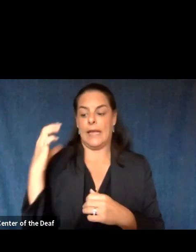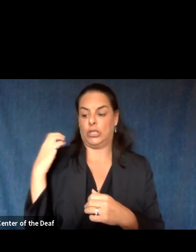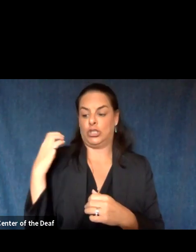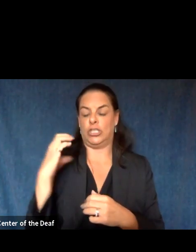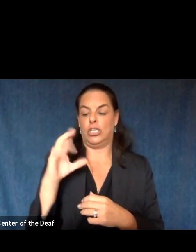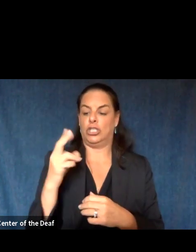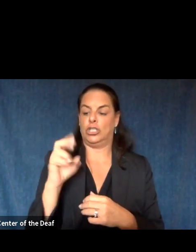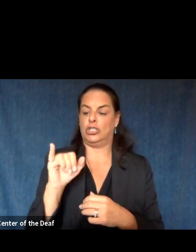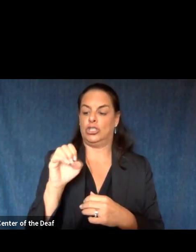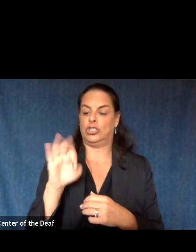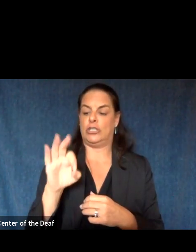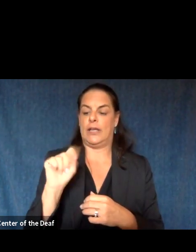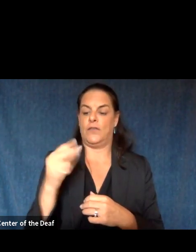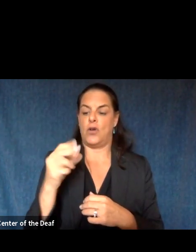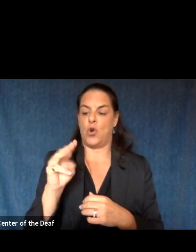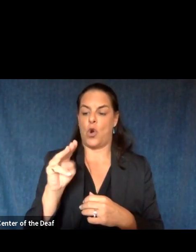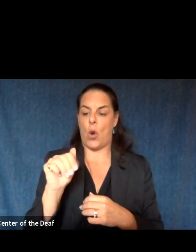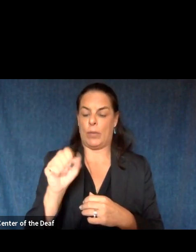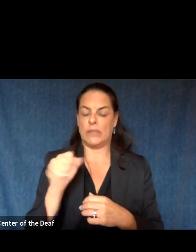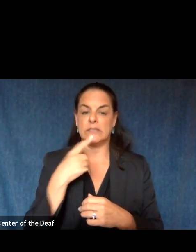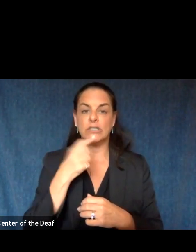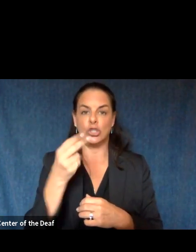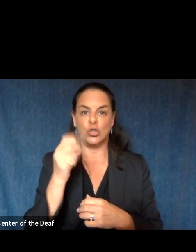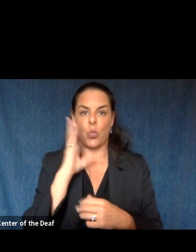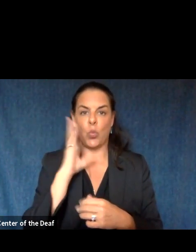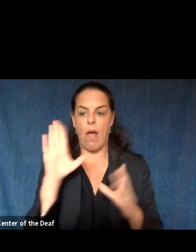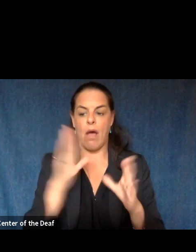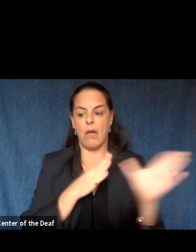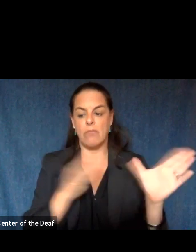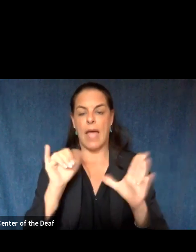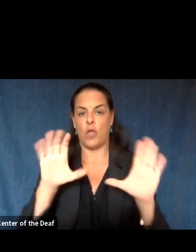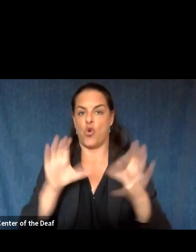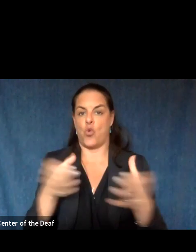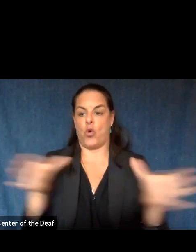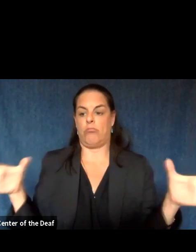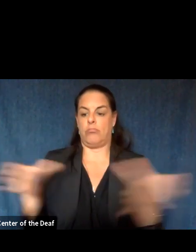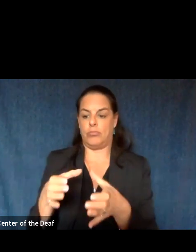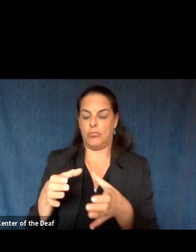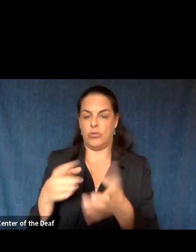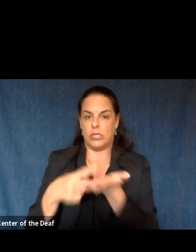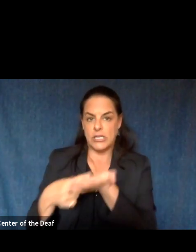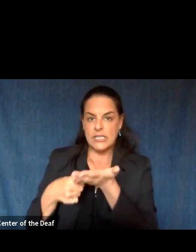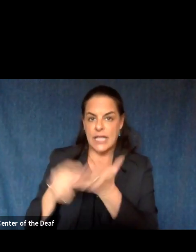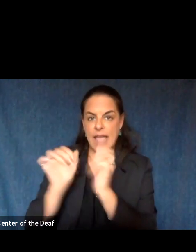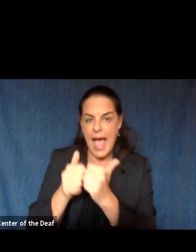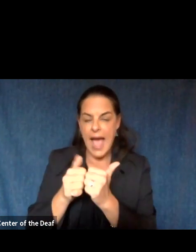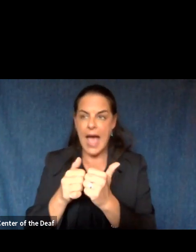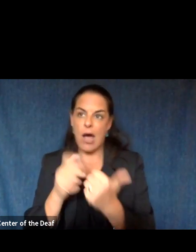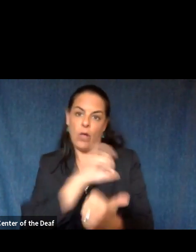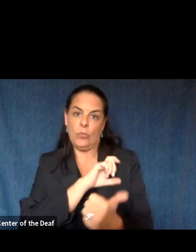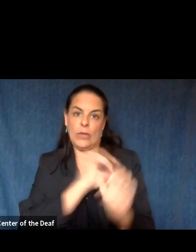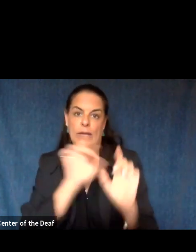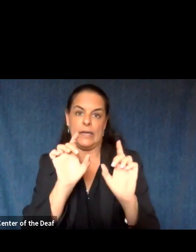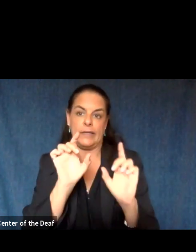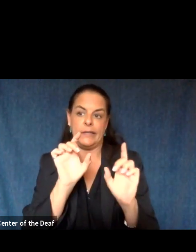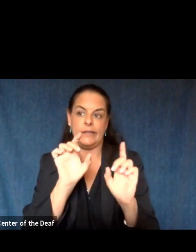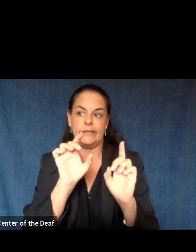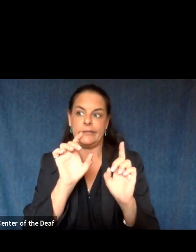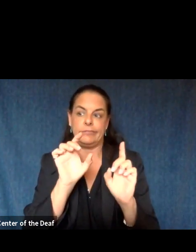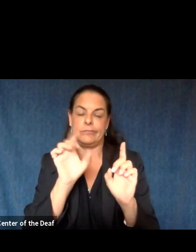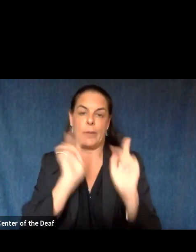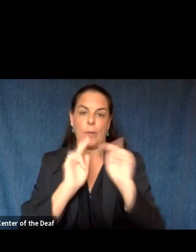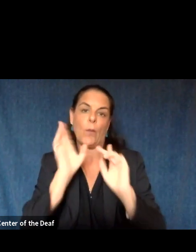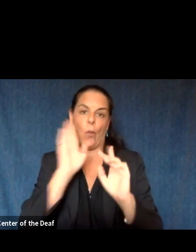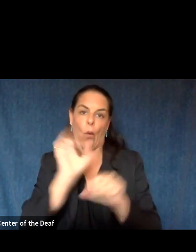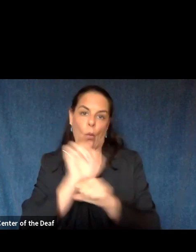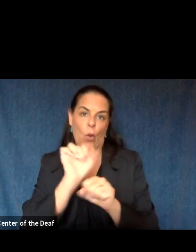said that she was convening that group to talk about how the law enforcement folks were going to work together last night. And so I would direct your